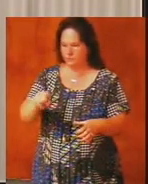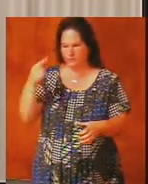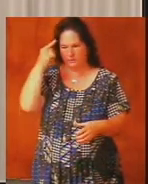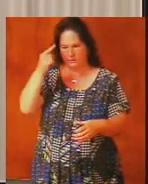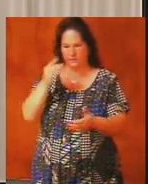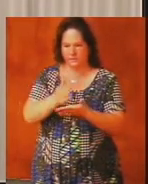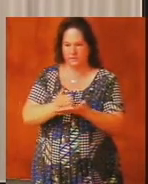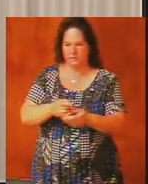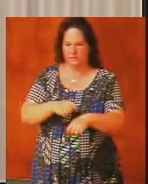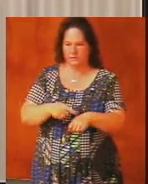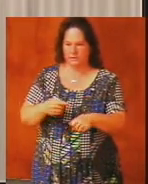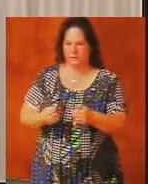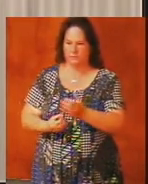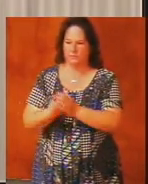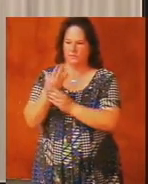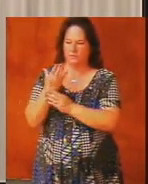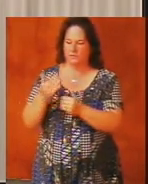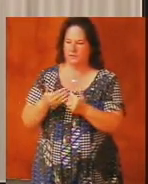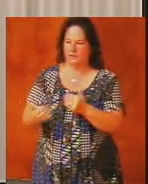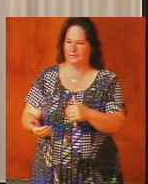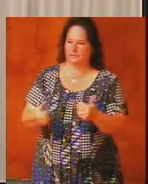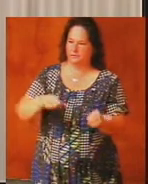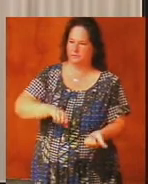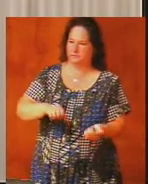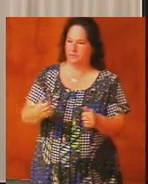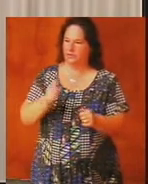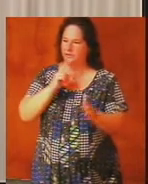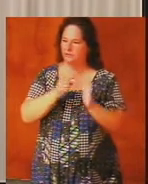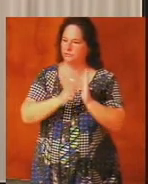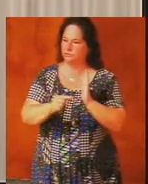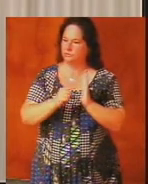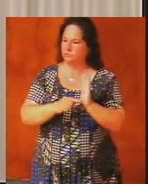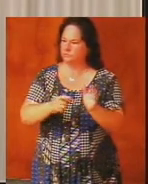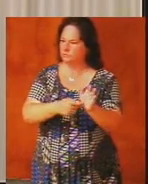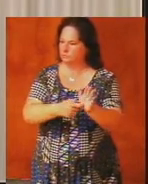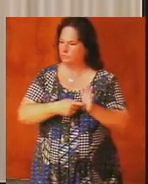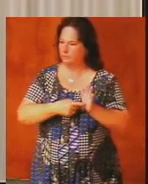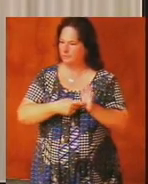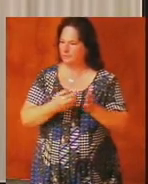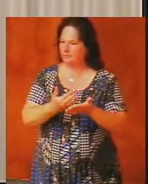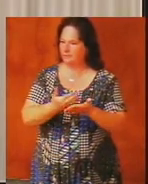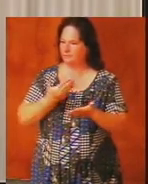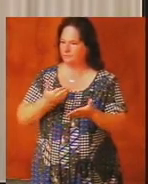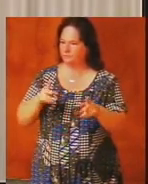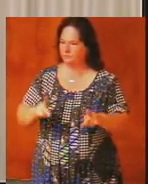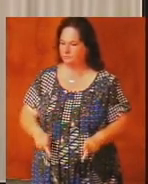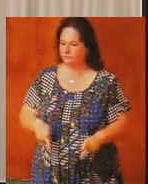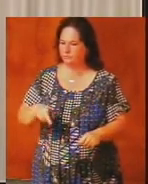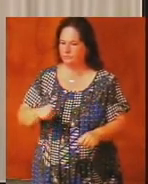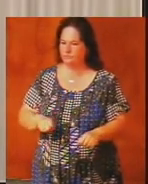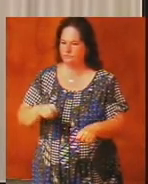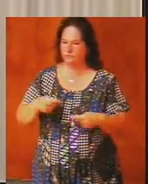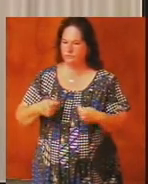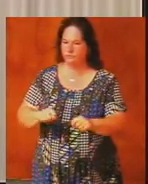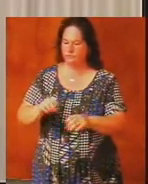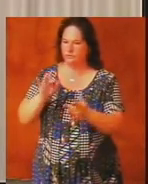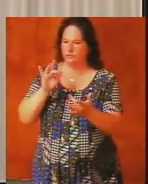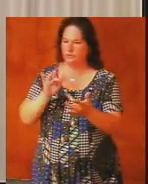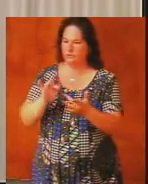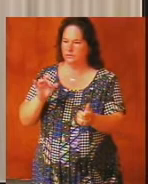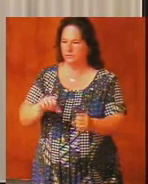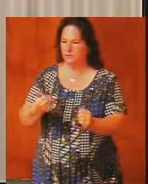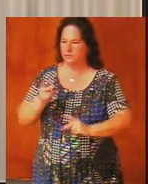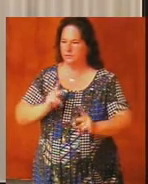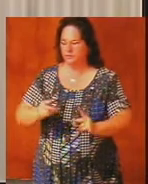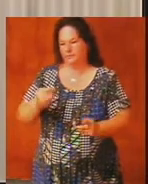following baptism is scripturally demanded before one should try to reach others? What